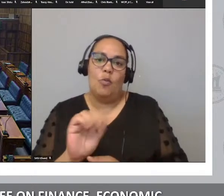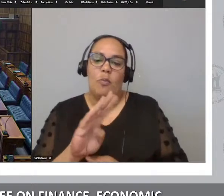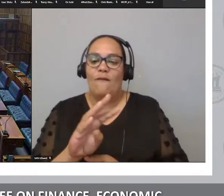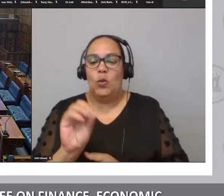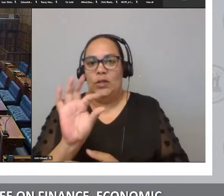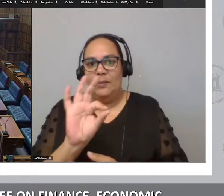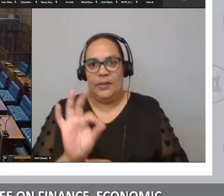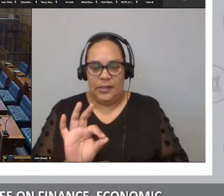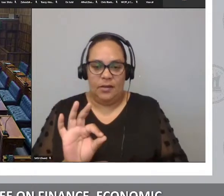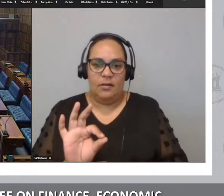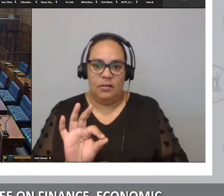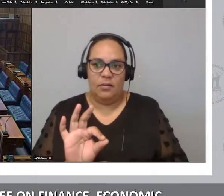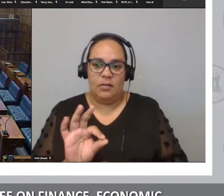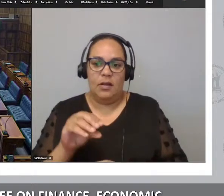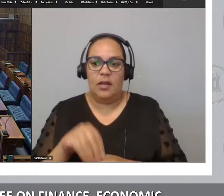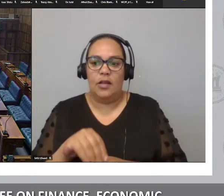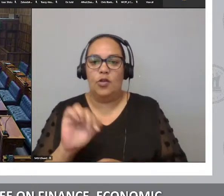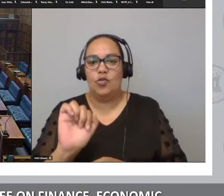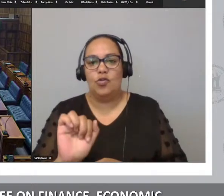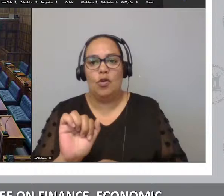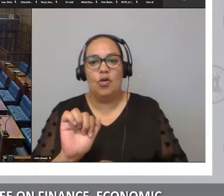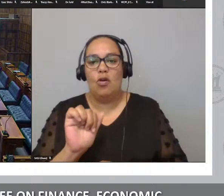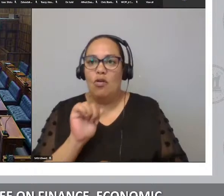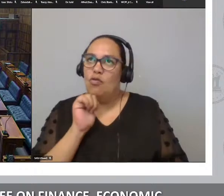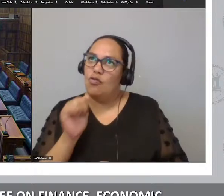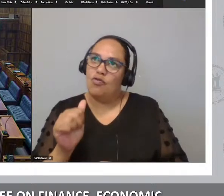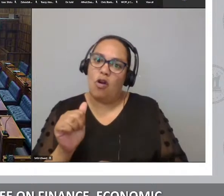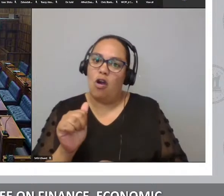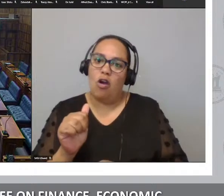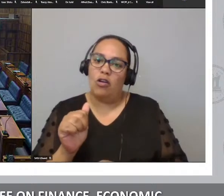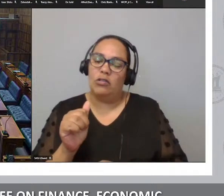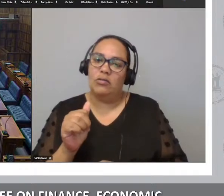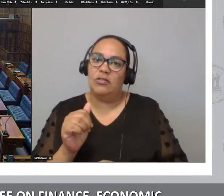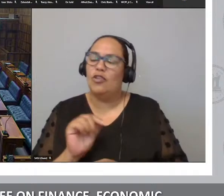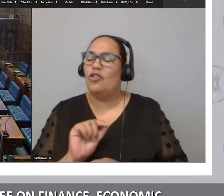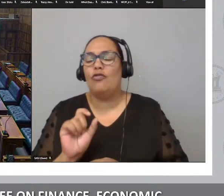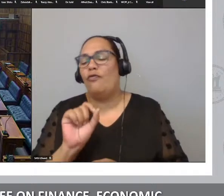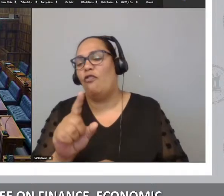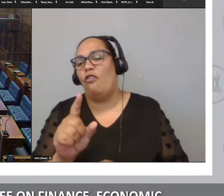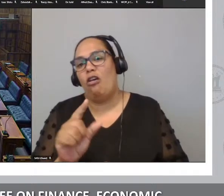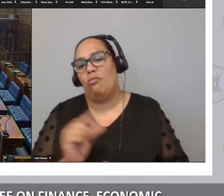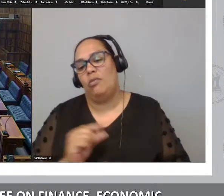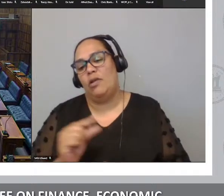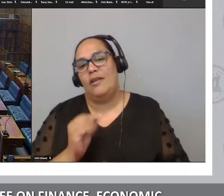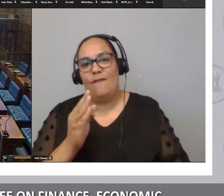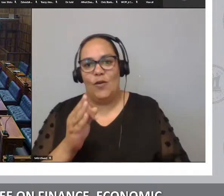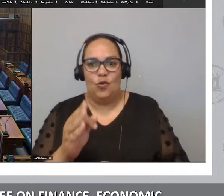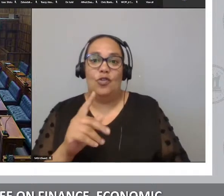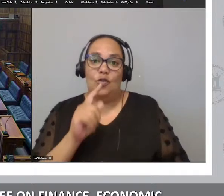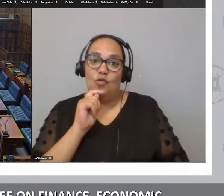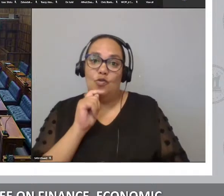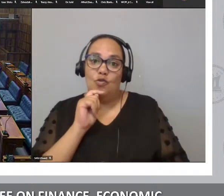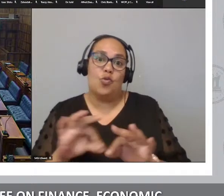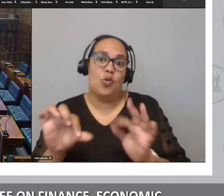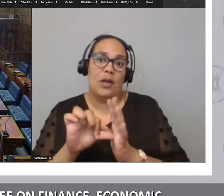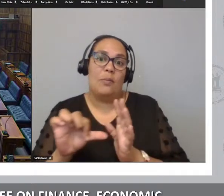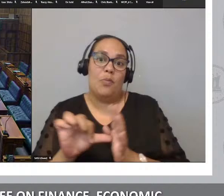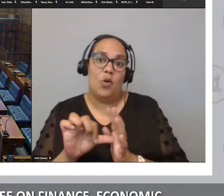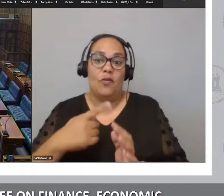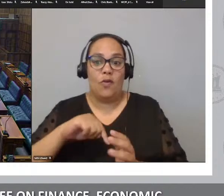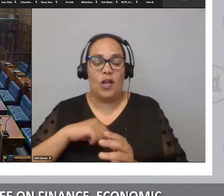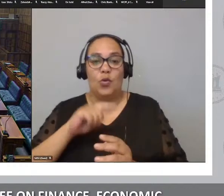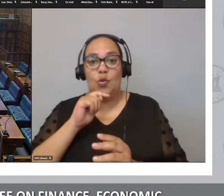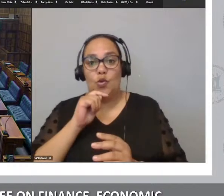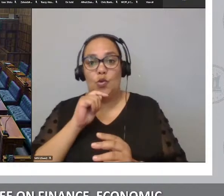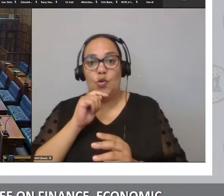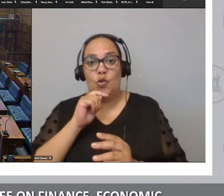40% uh in the in the not so dis distant future so it's it's really important for us that we get